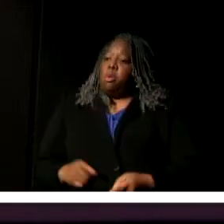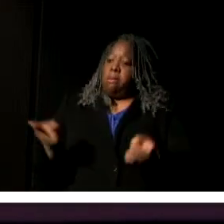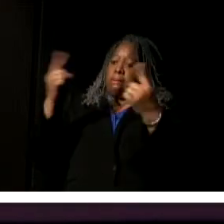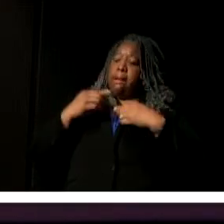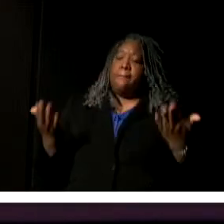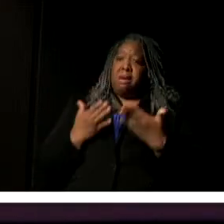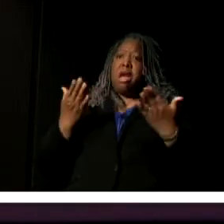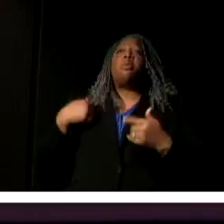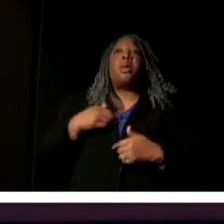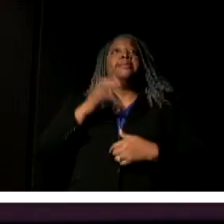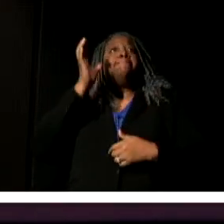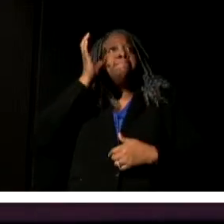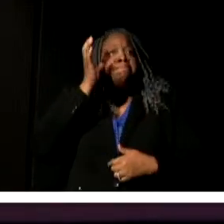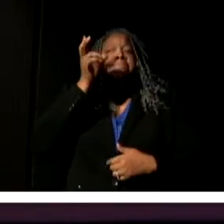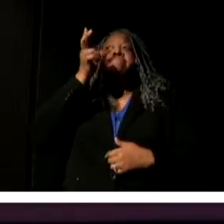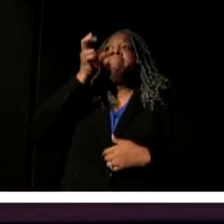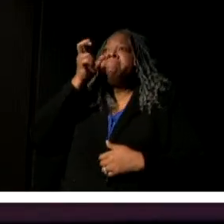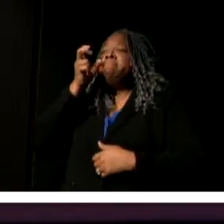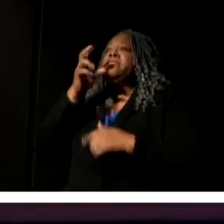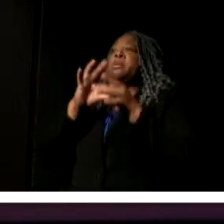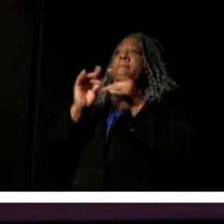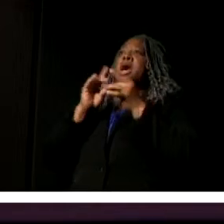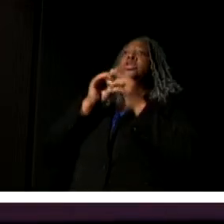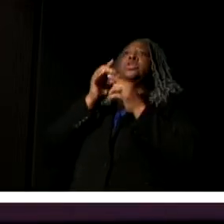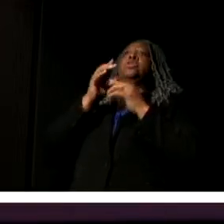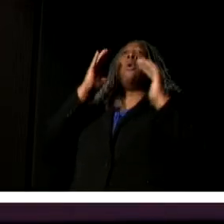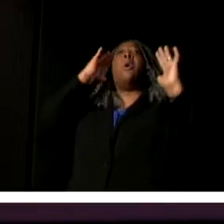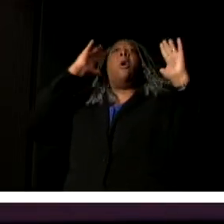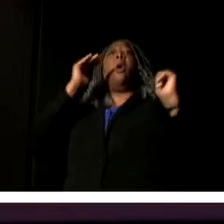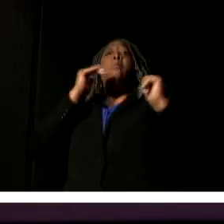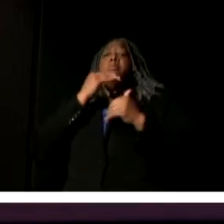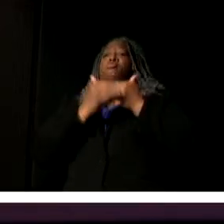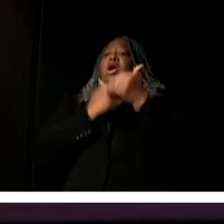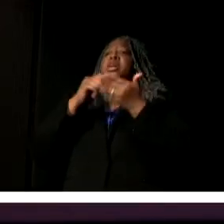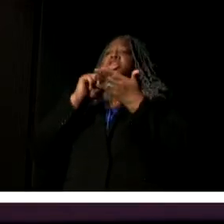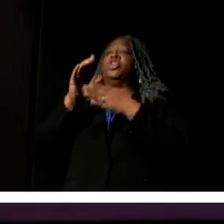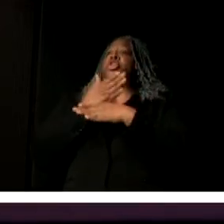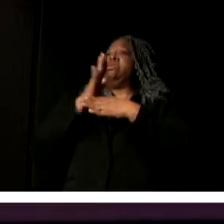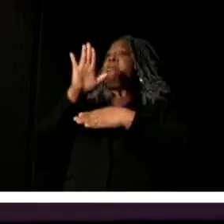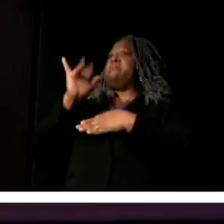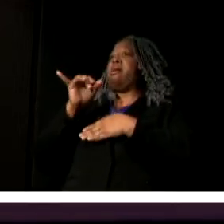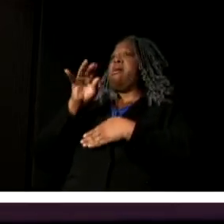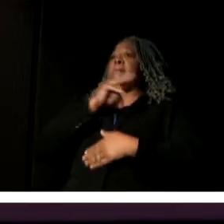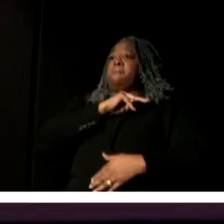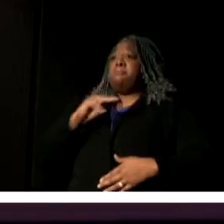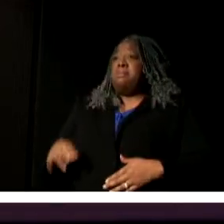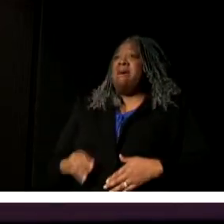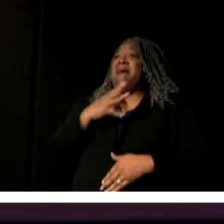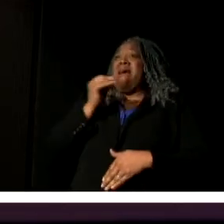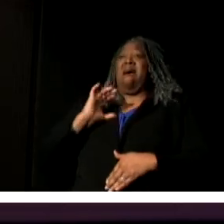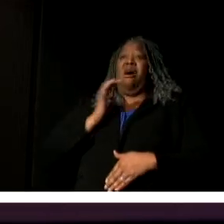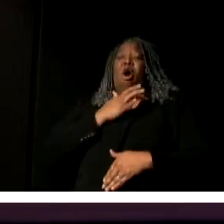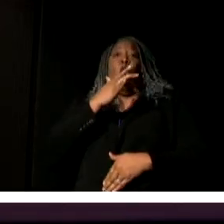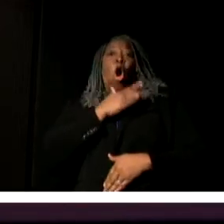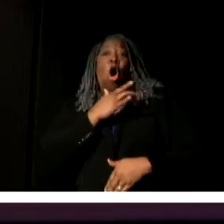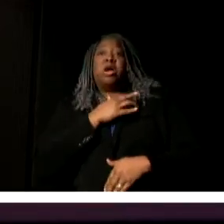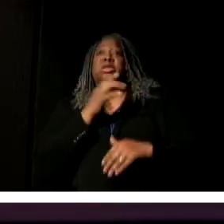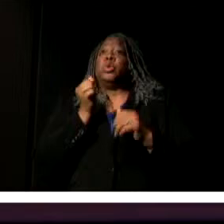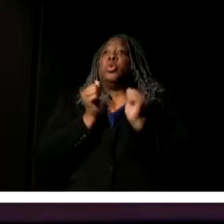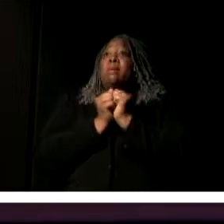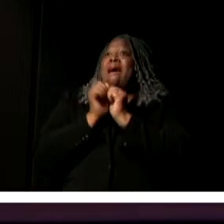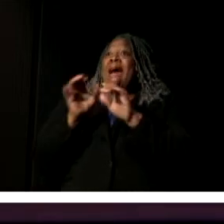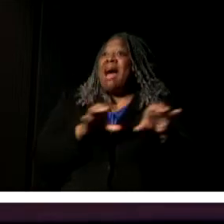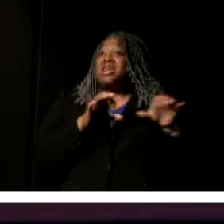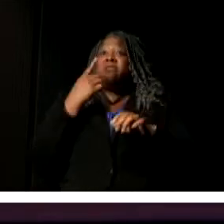ears be open to hear the message of hope and of progress shared by our mayor, and may our hearts be stirred to action for the betterment of